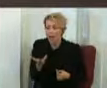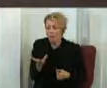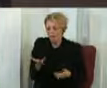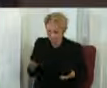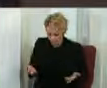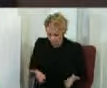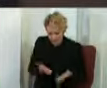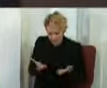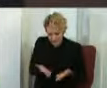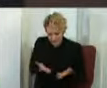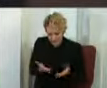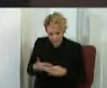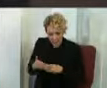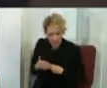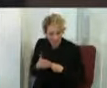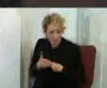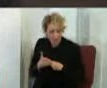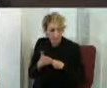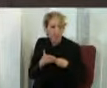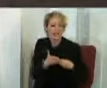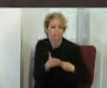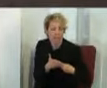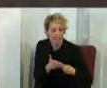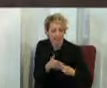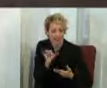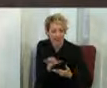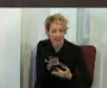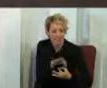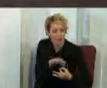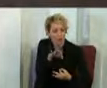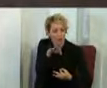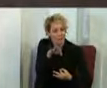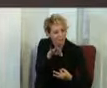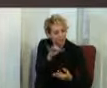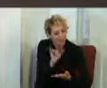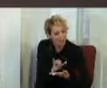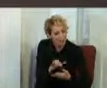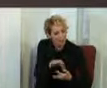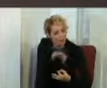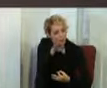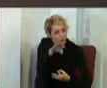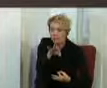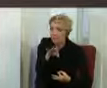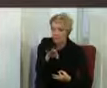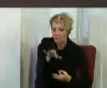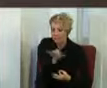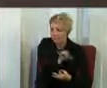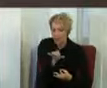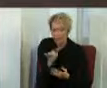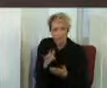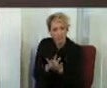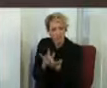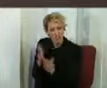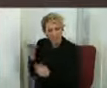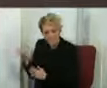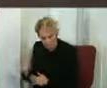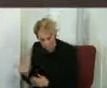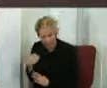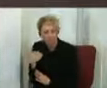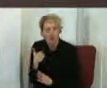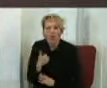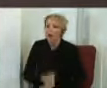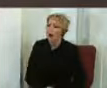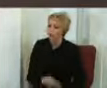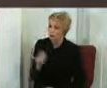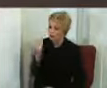us, the God that leads us, is the same Spirit of Jesus. You know, it's kind of remarkable that we in the